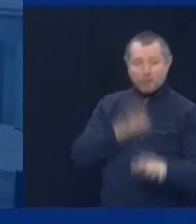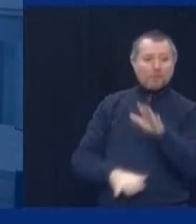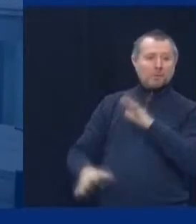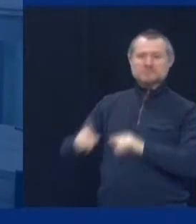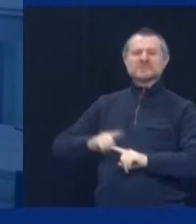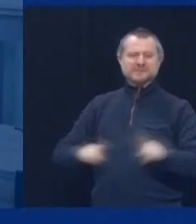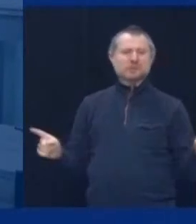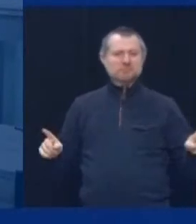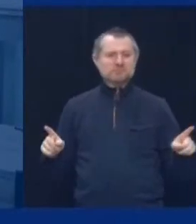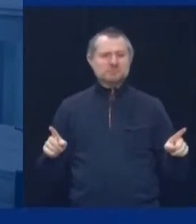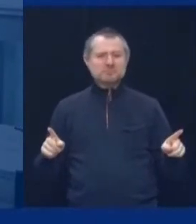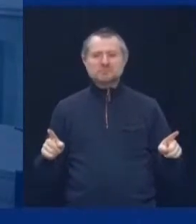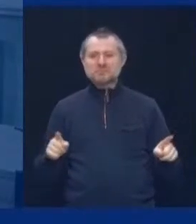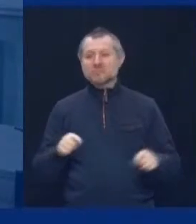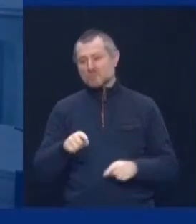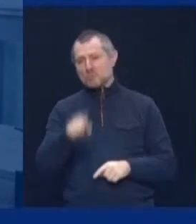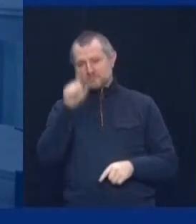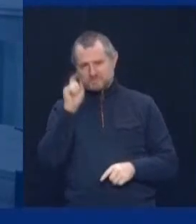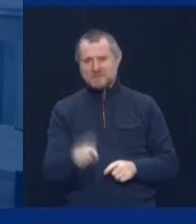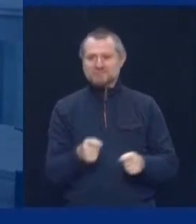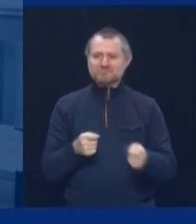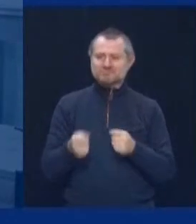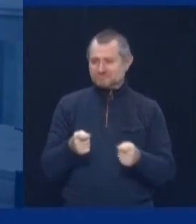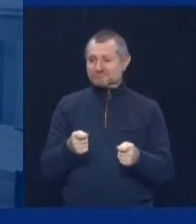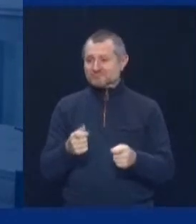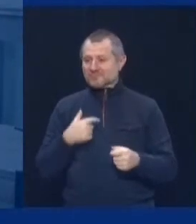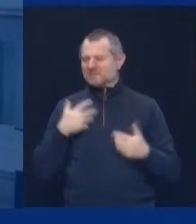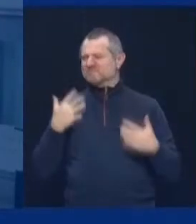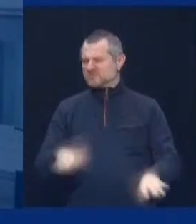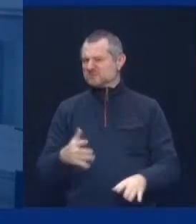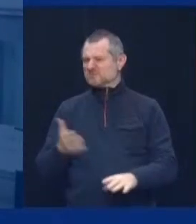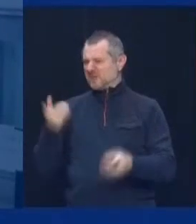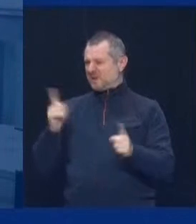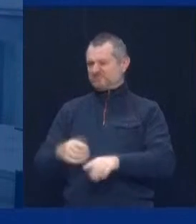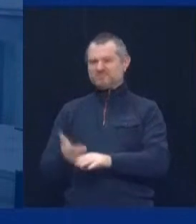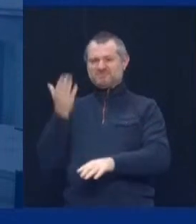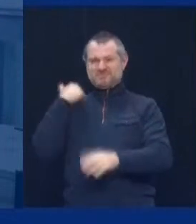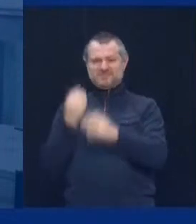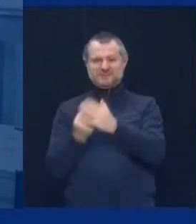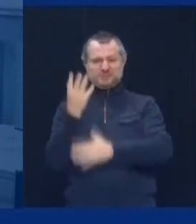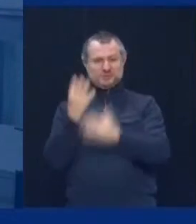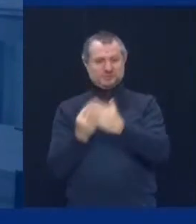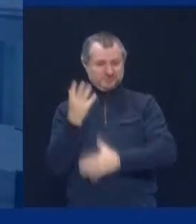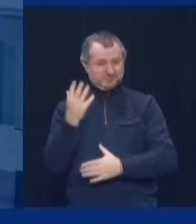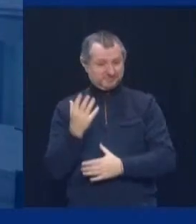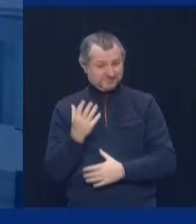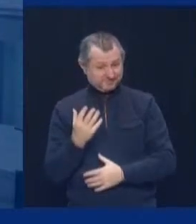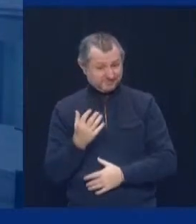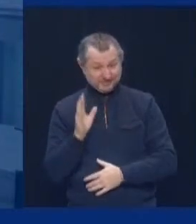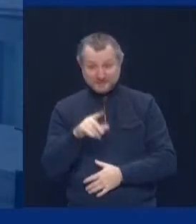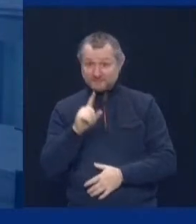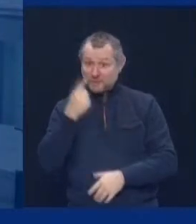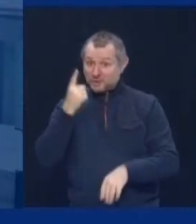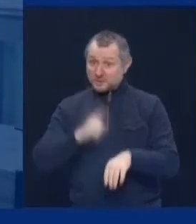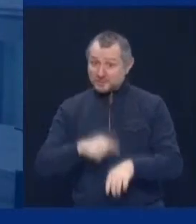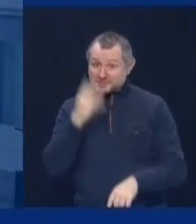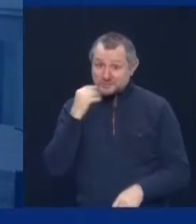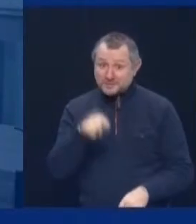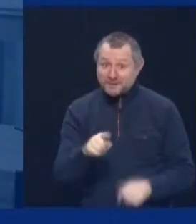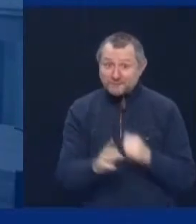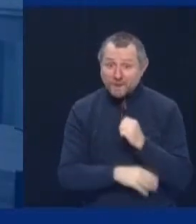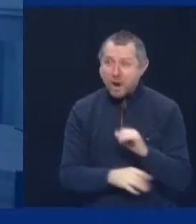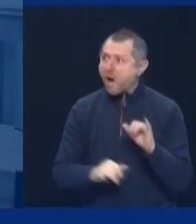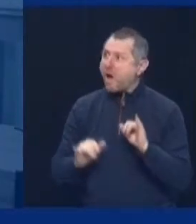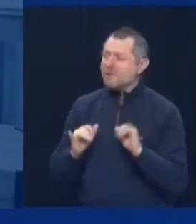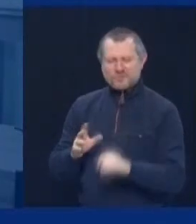of the pandemic. We went through the spring. This is not a case of first impression. We learned lessons from the spring.